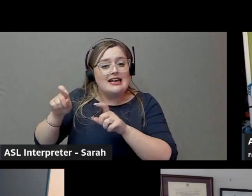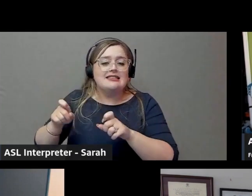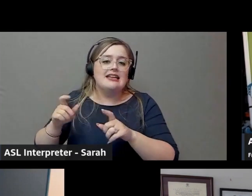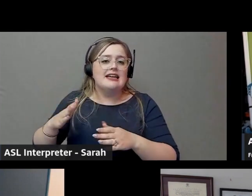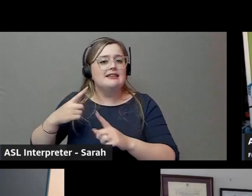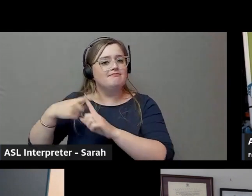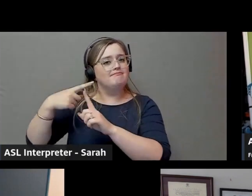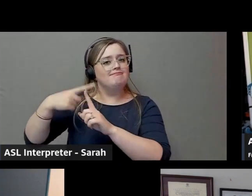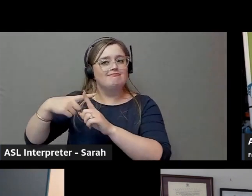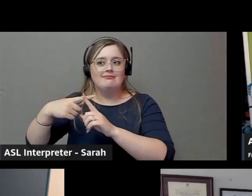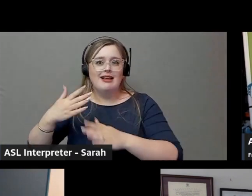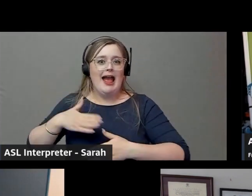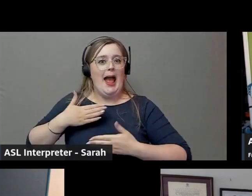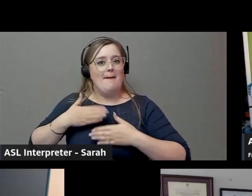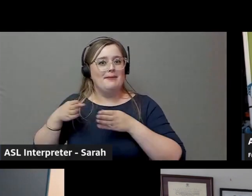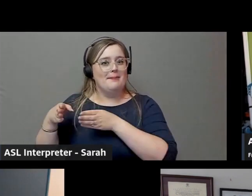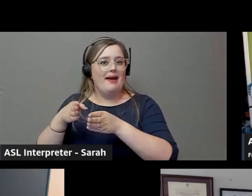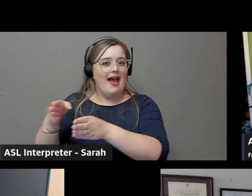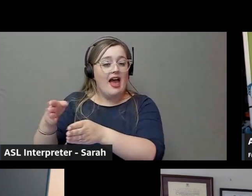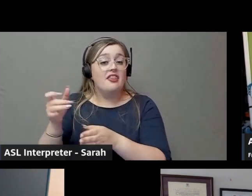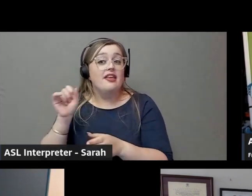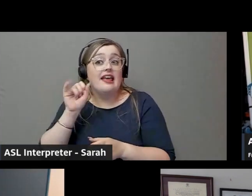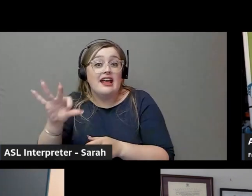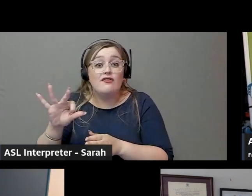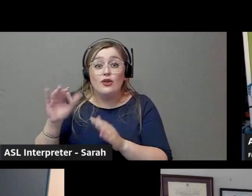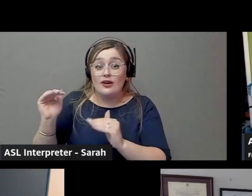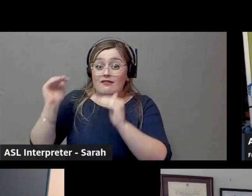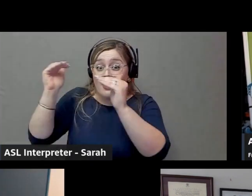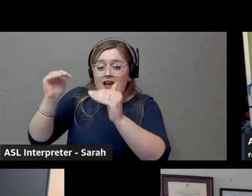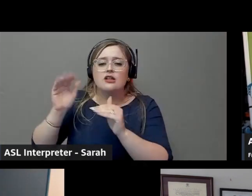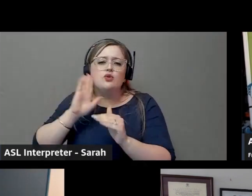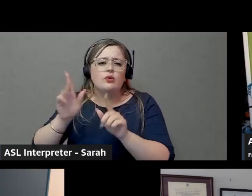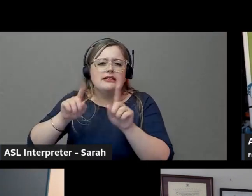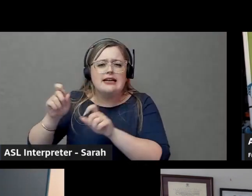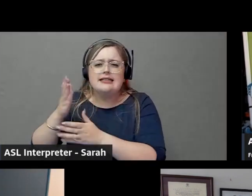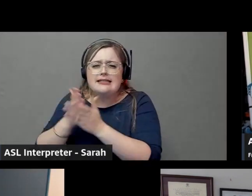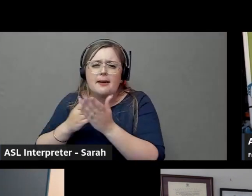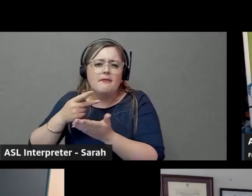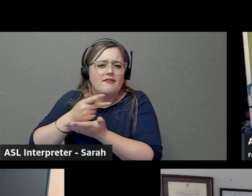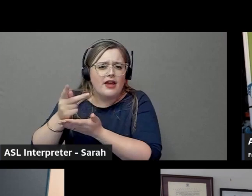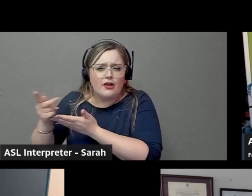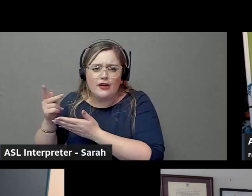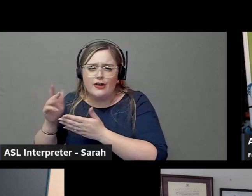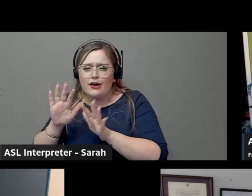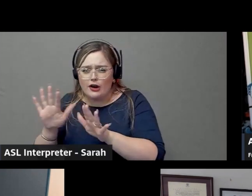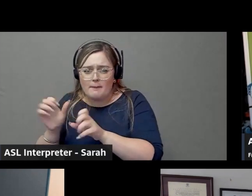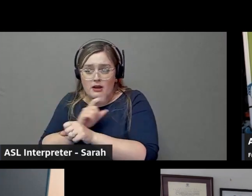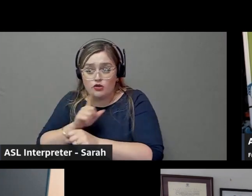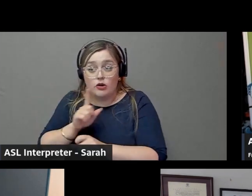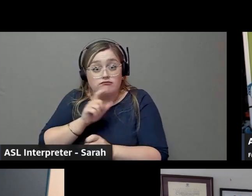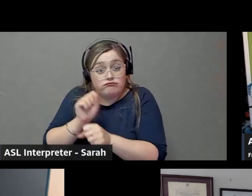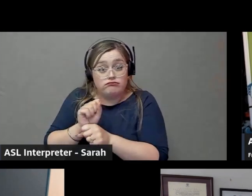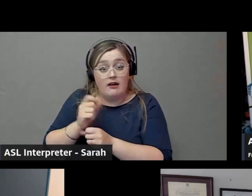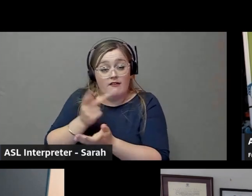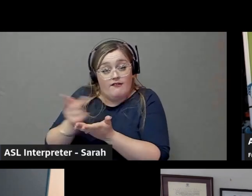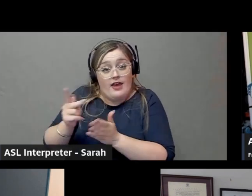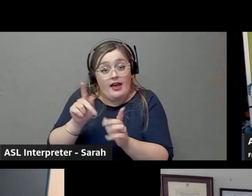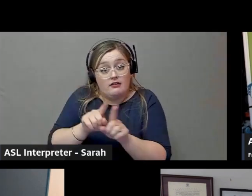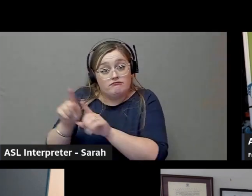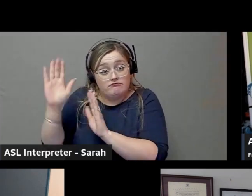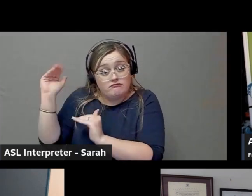If you're really advanced, you're also going to test some failure modes to make sure that they indeed fail as you expect them